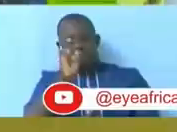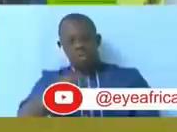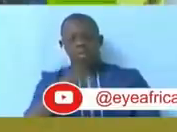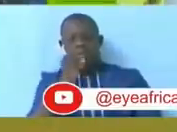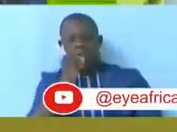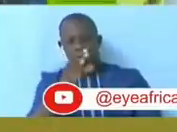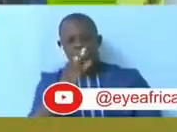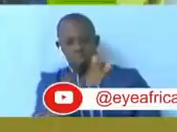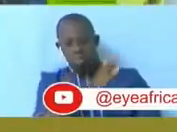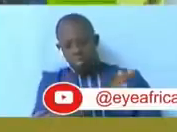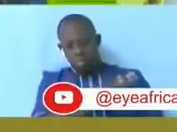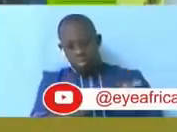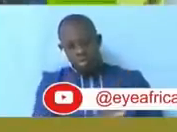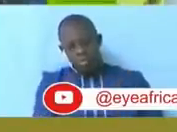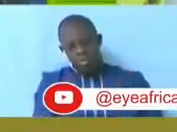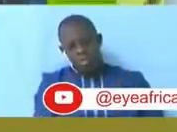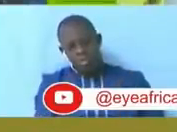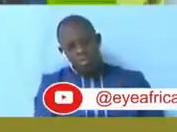that